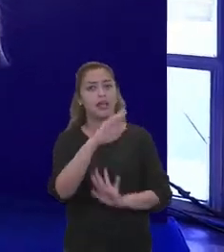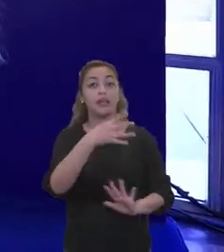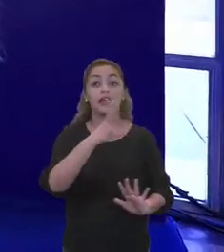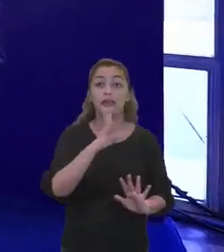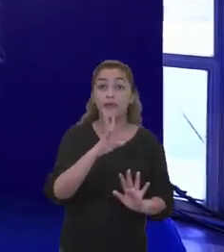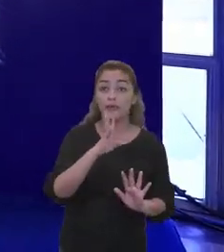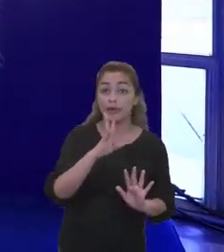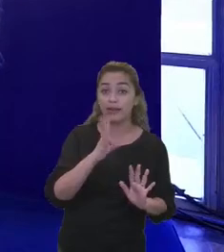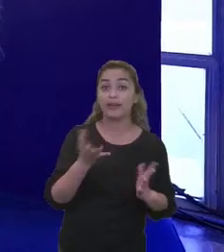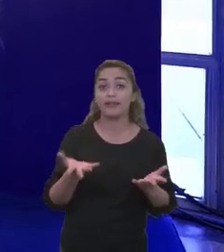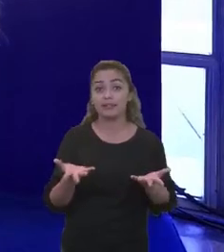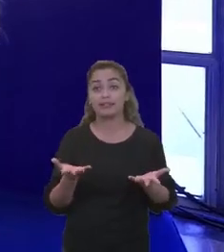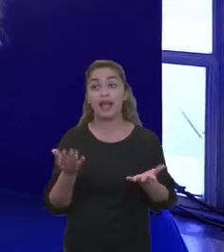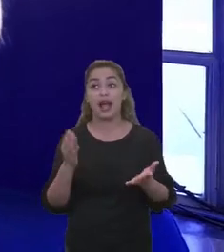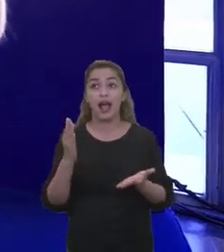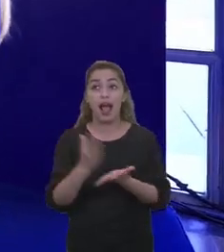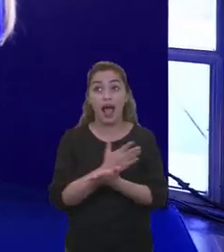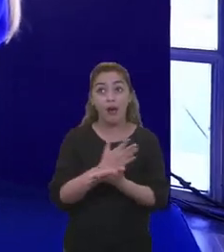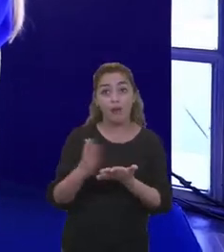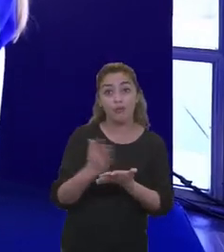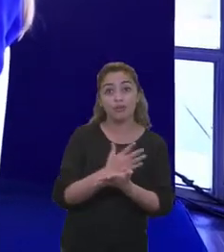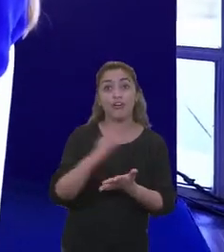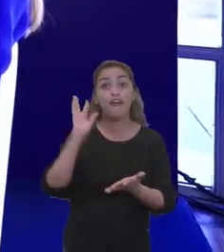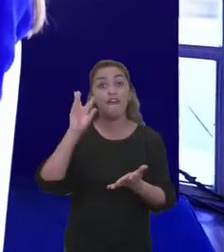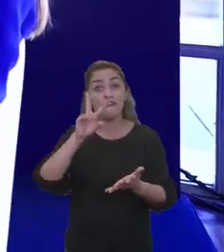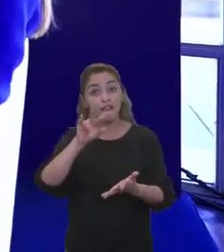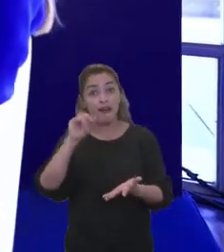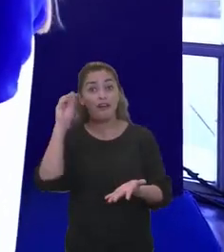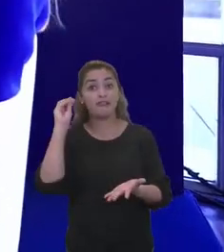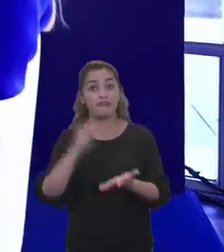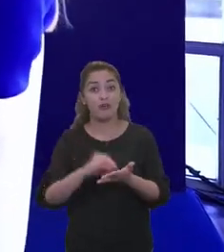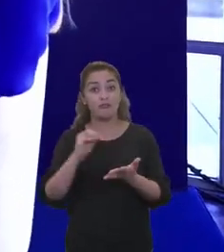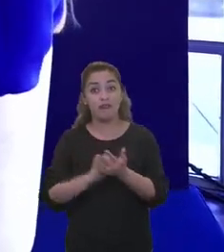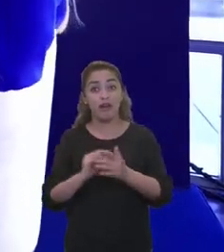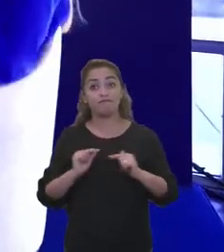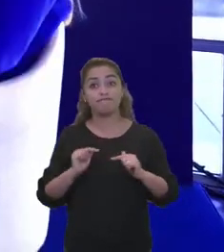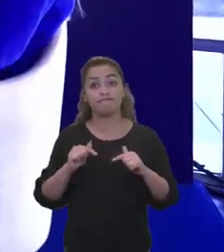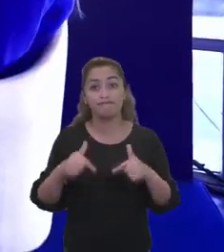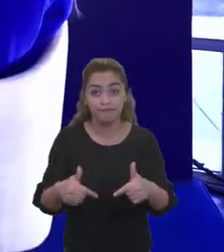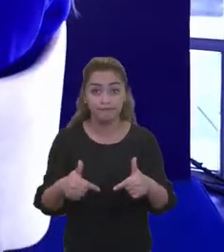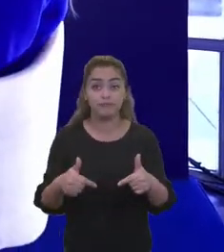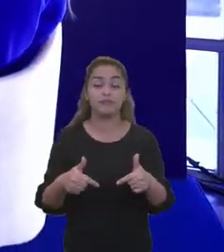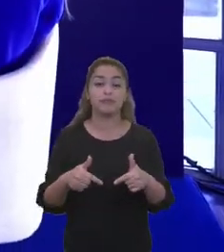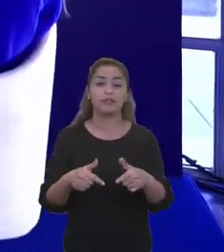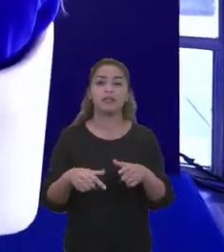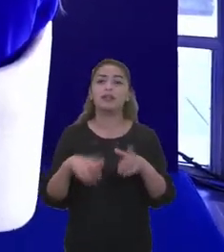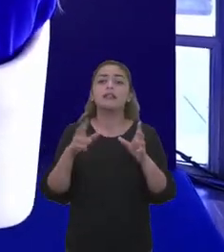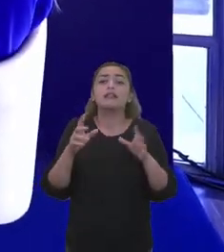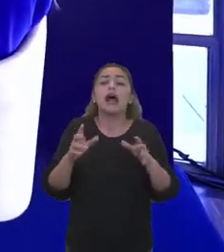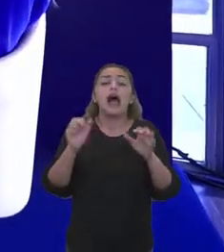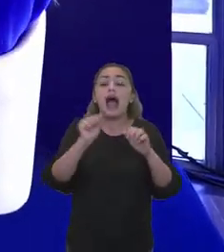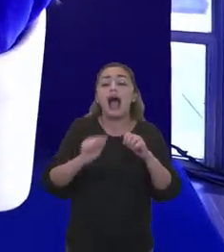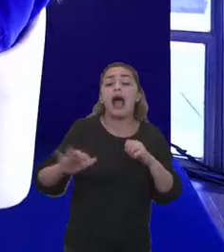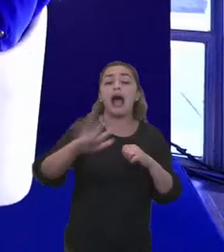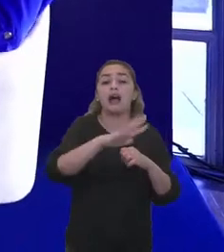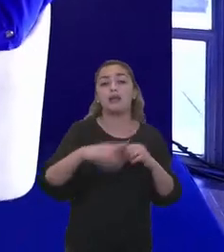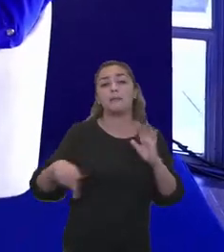We have data saying that we will need labor, we'll be in shortage of